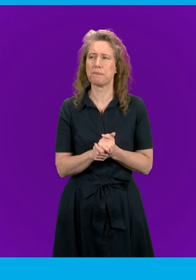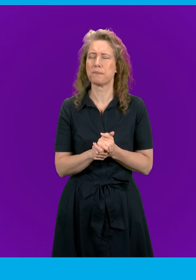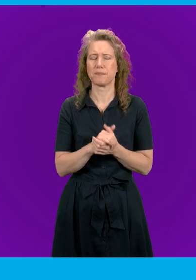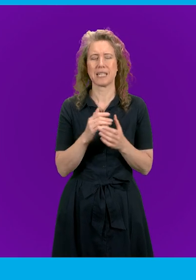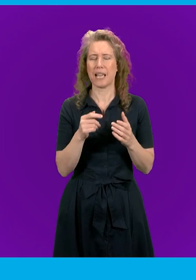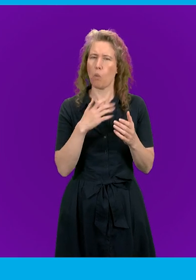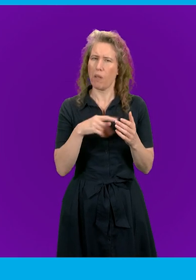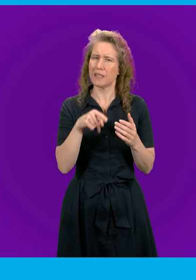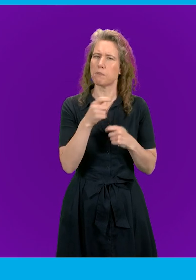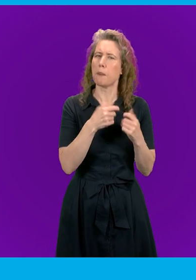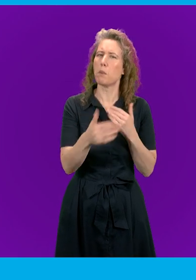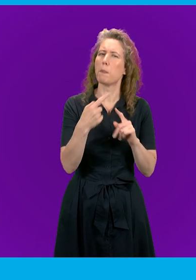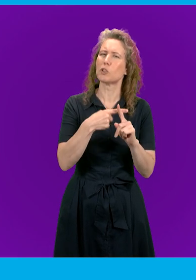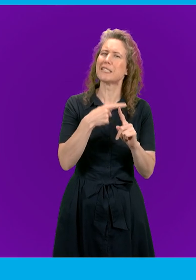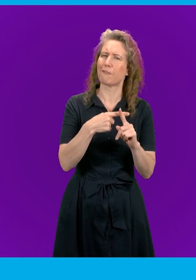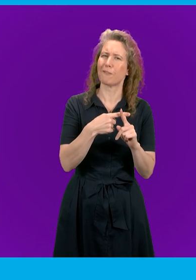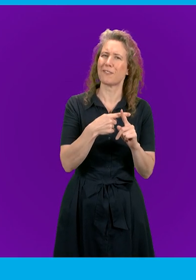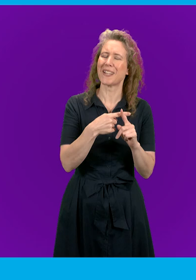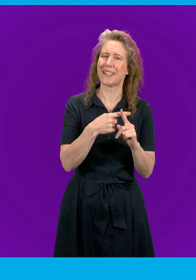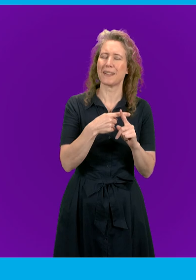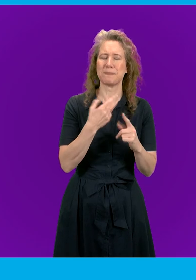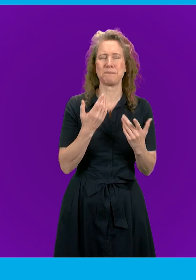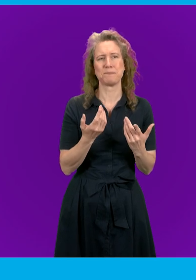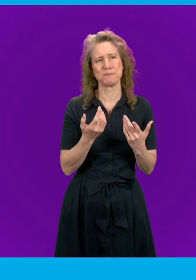framing it positively and seeing it as something that